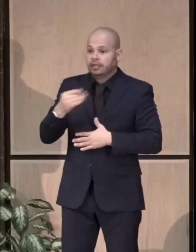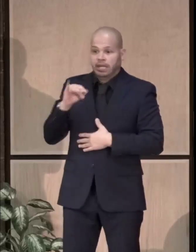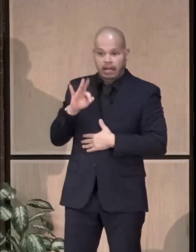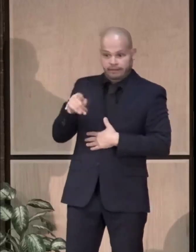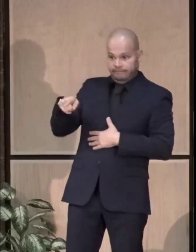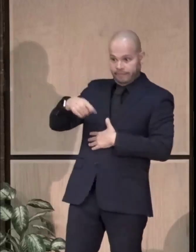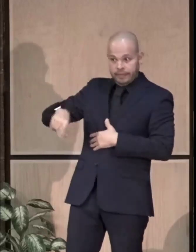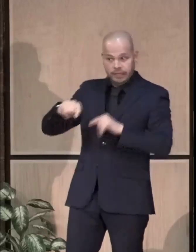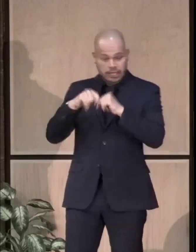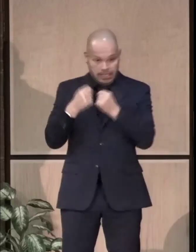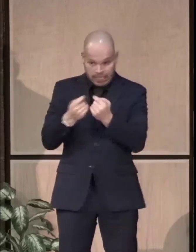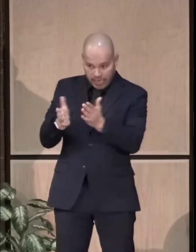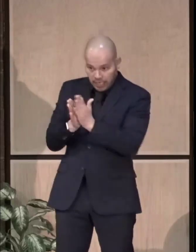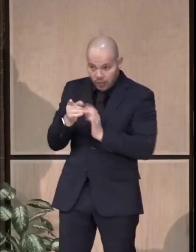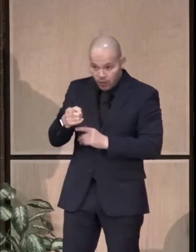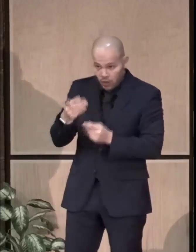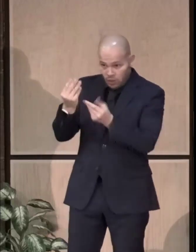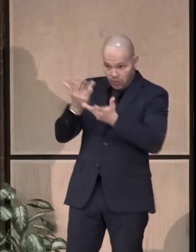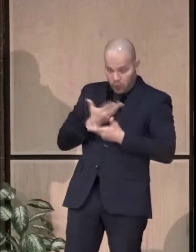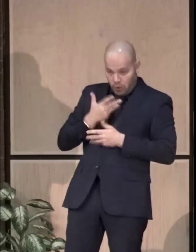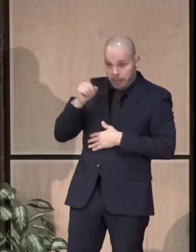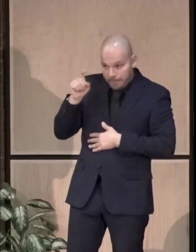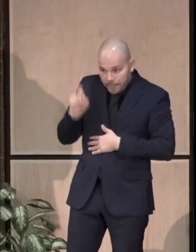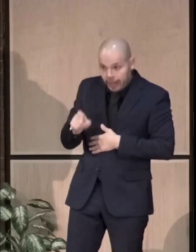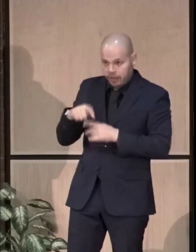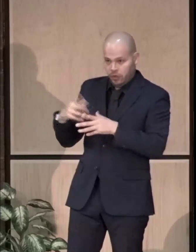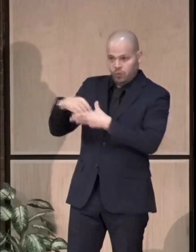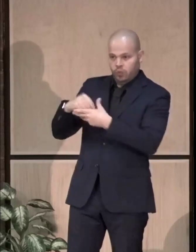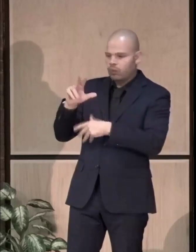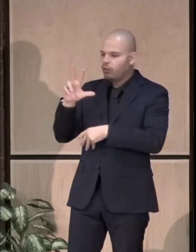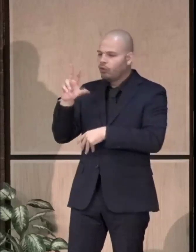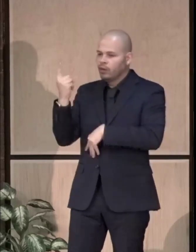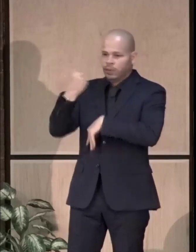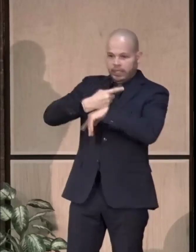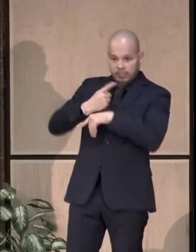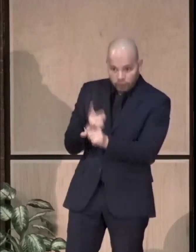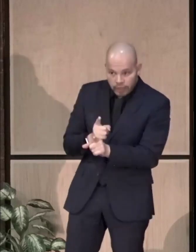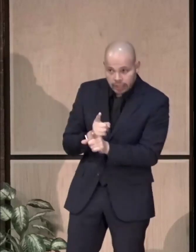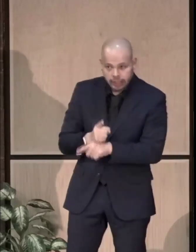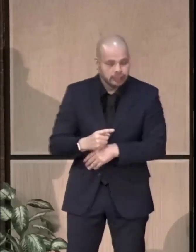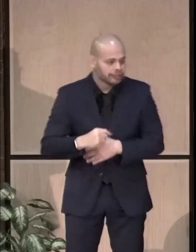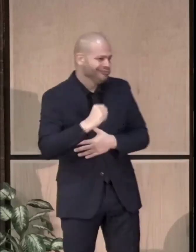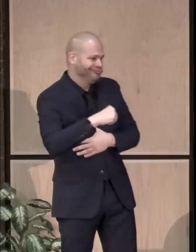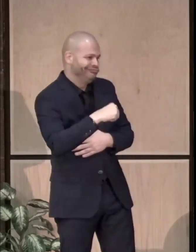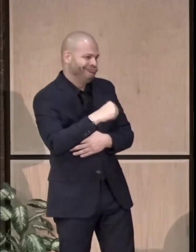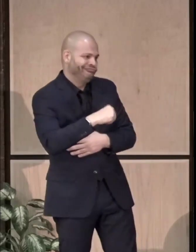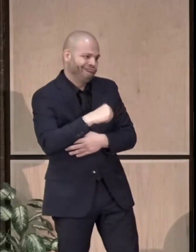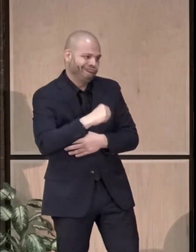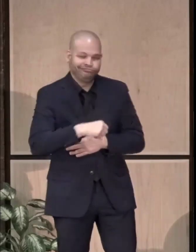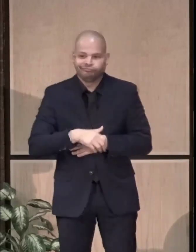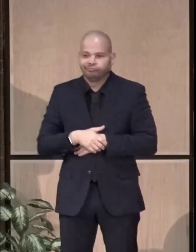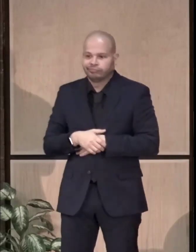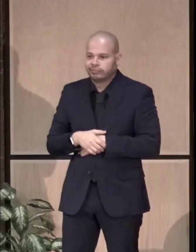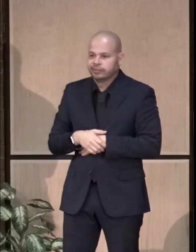sir. And then he was ordered to report to your unit commander the status of your temporary